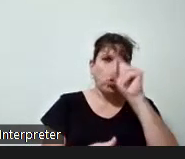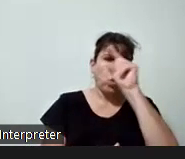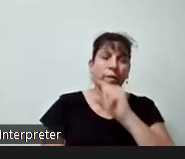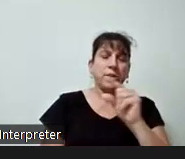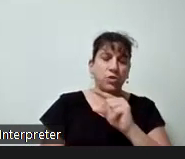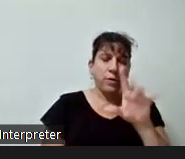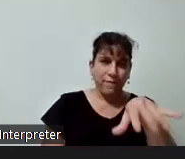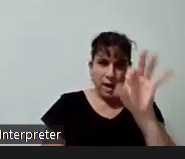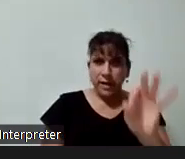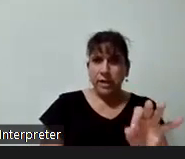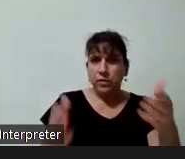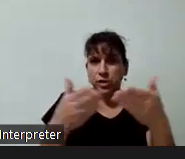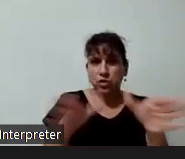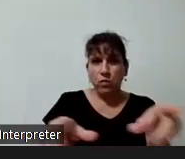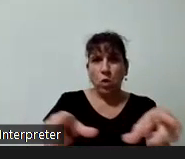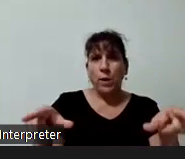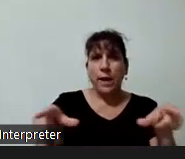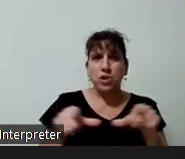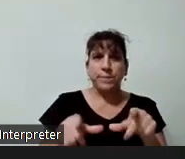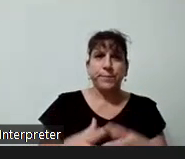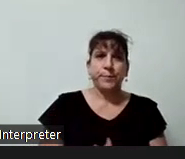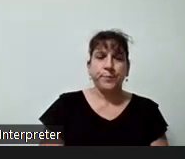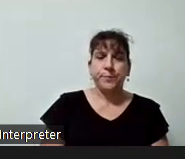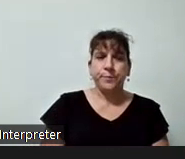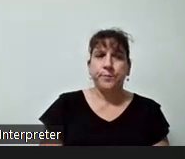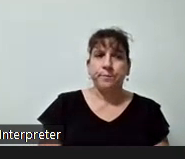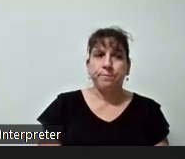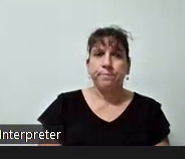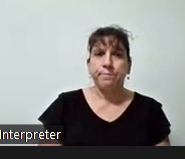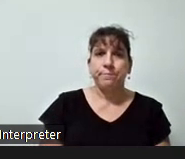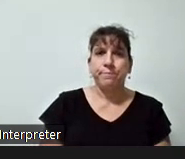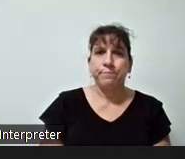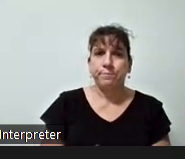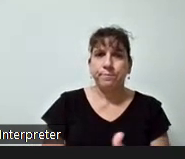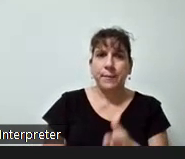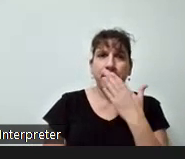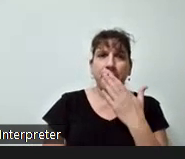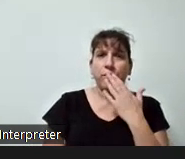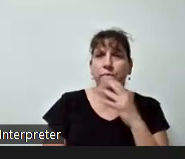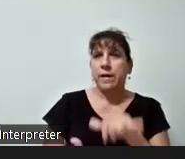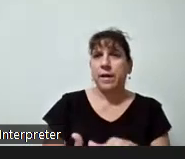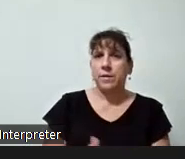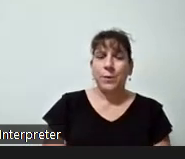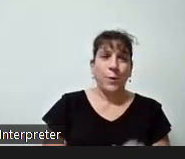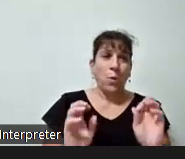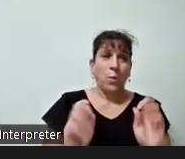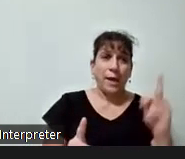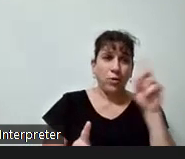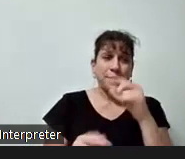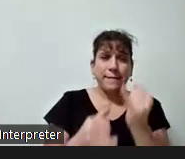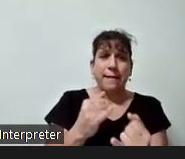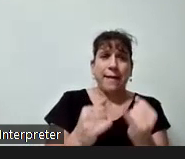it as well for the general location. All right. All right, and thank you for that. Okay, that looks like the